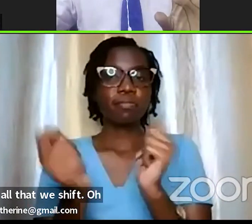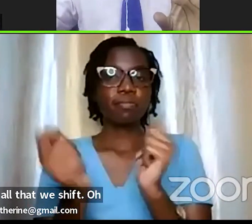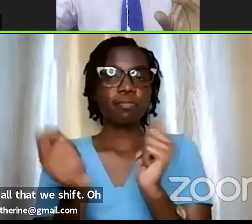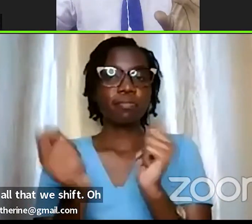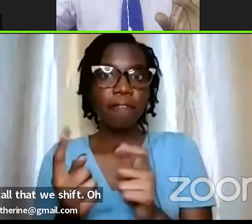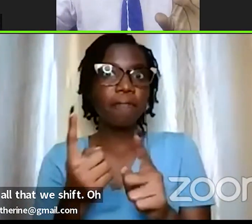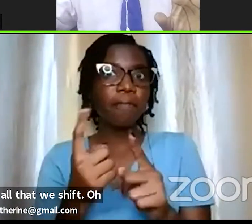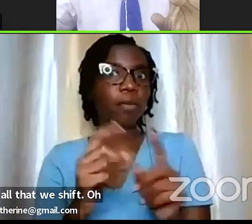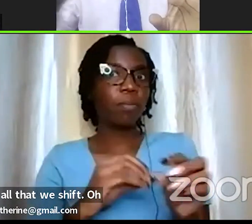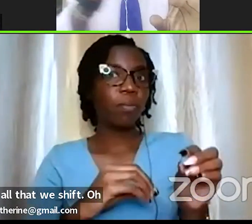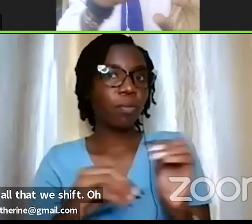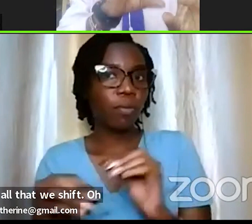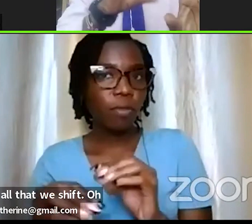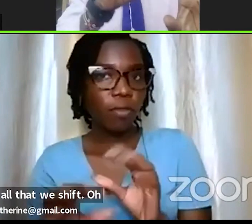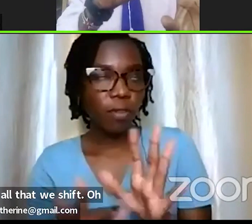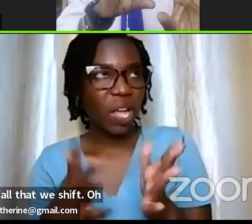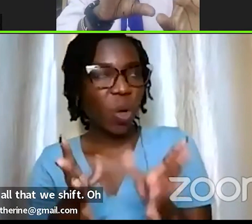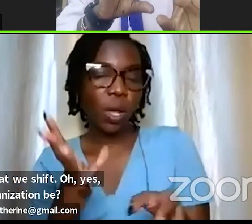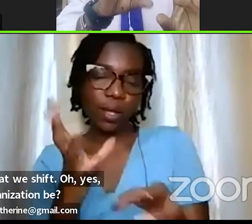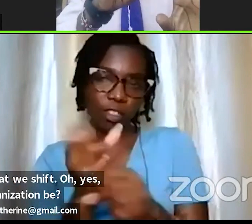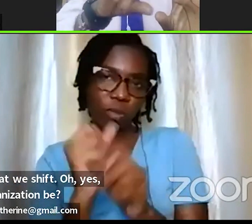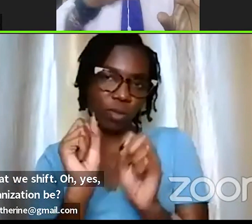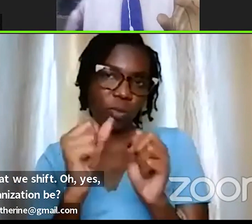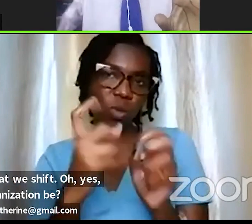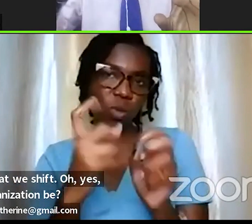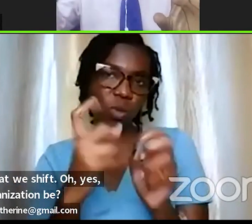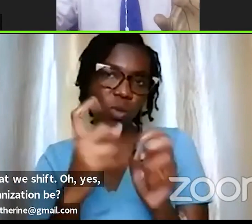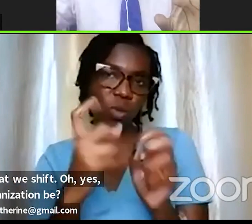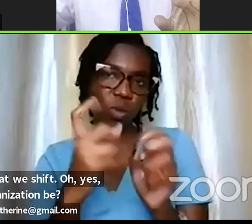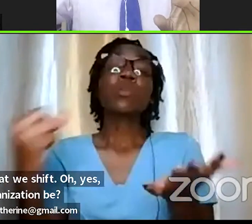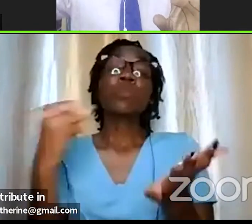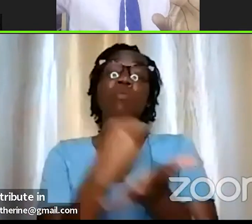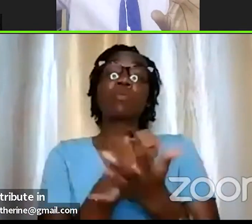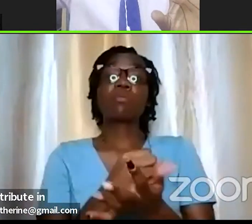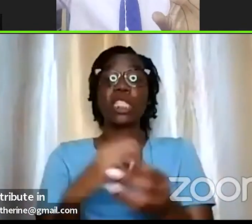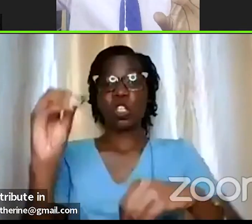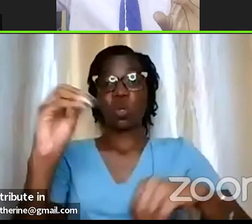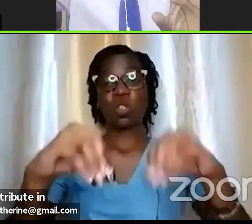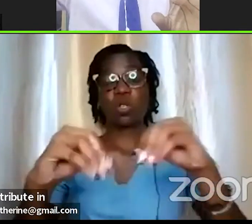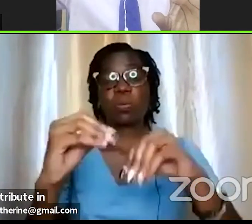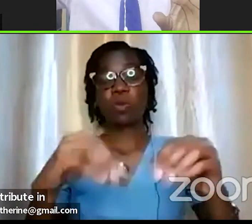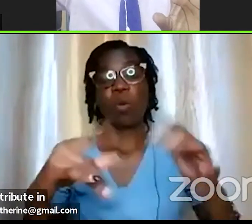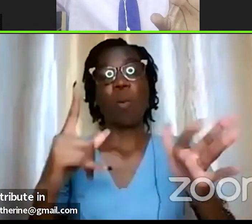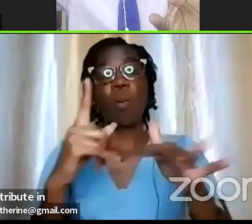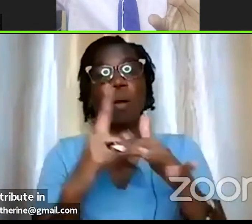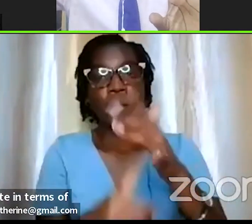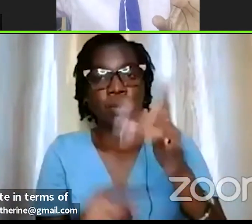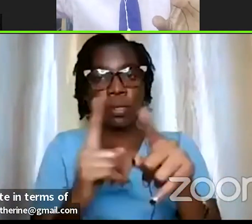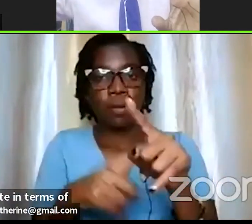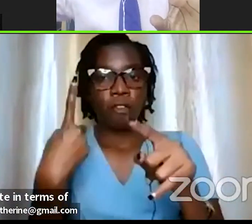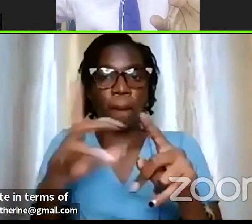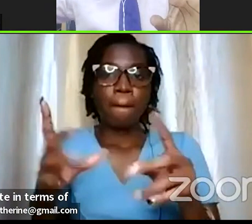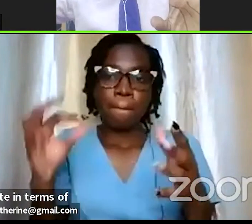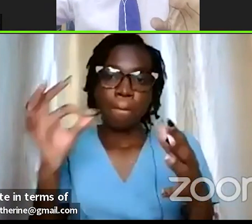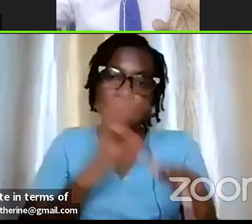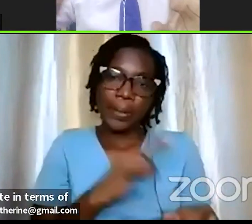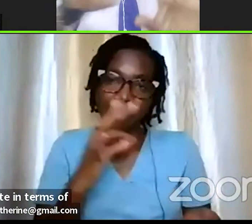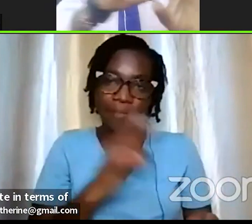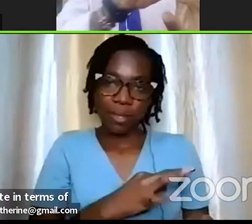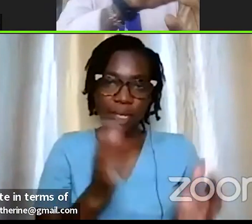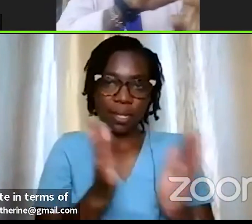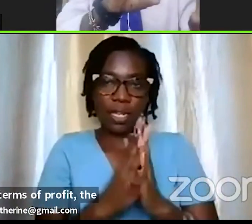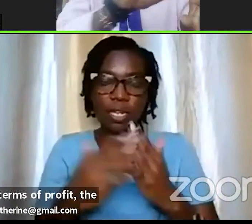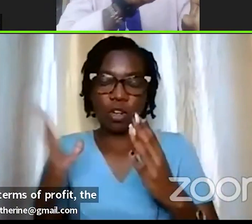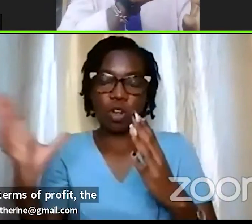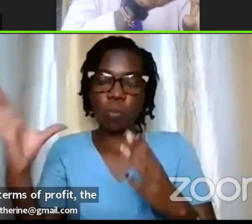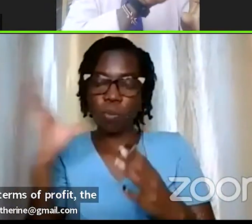this organization be? What will recruitment contribute in terms of profit, the profit and loss of our organizations?